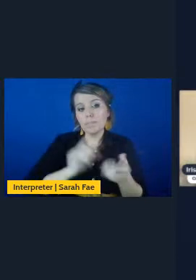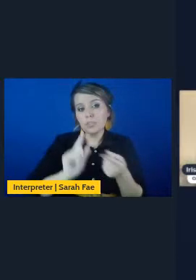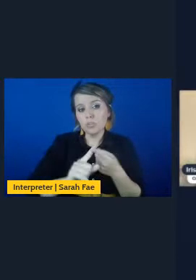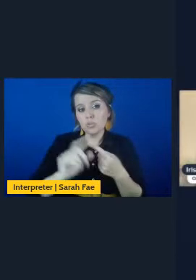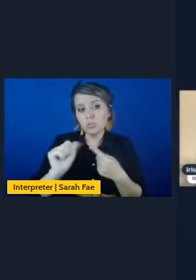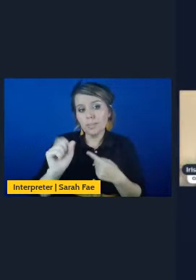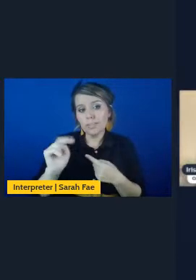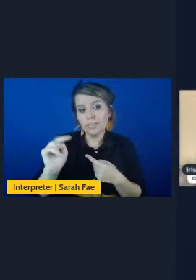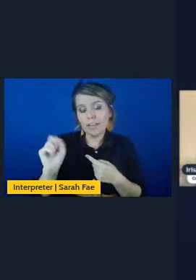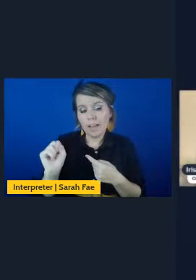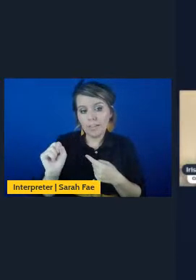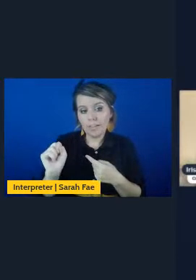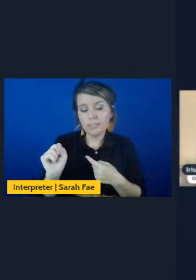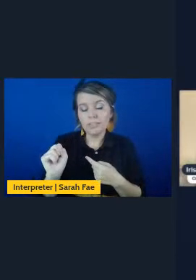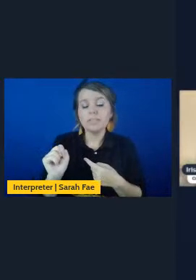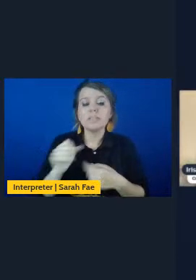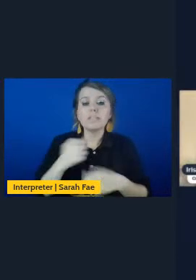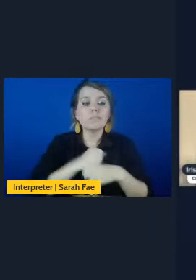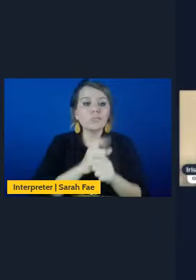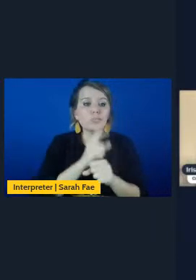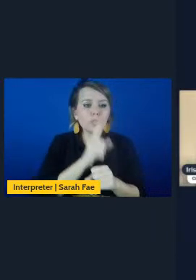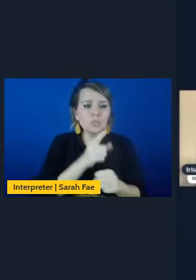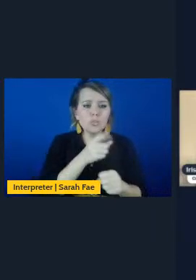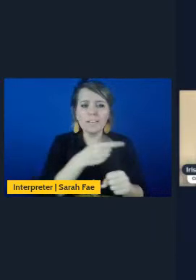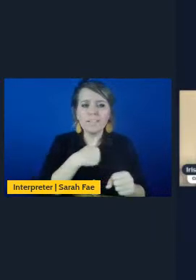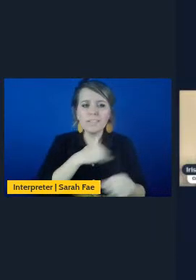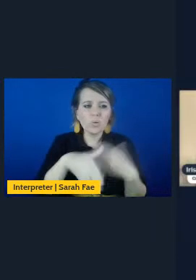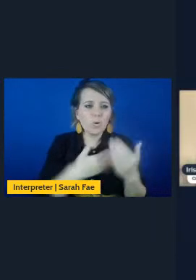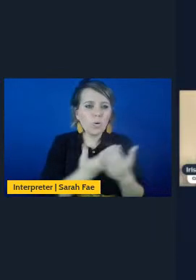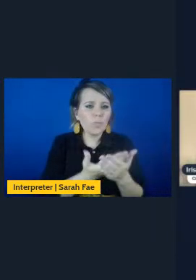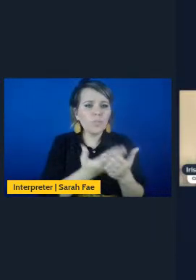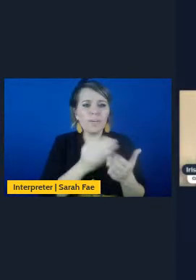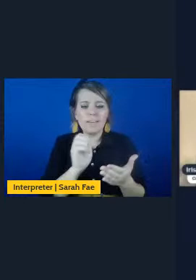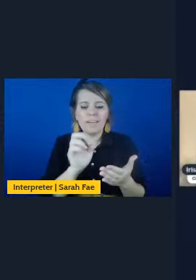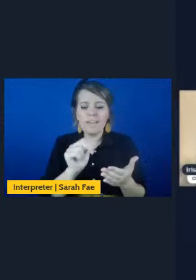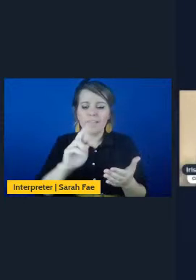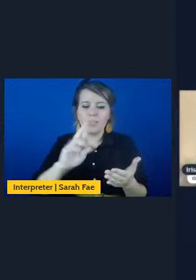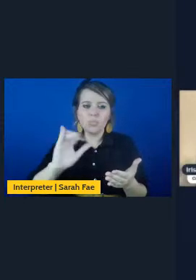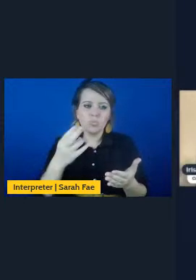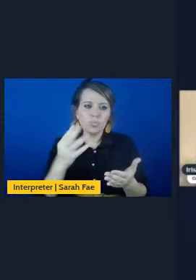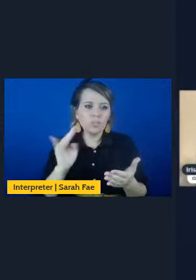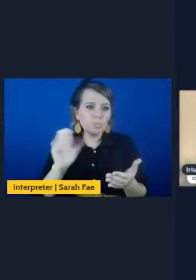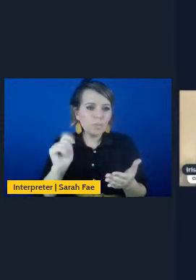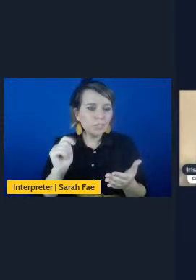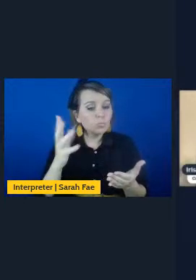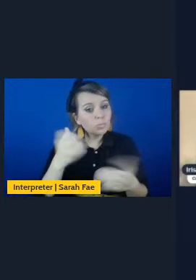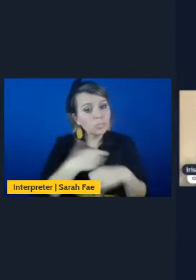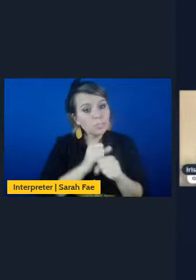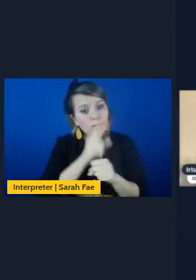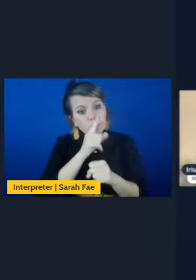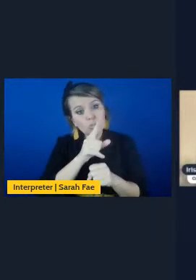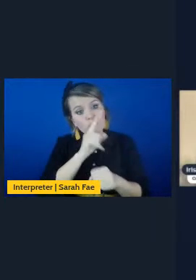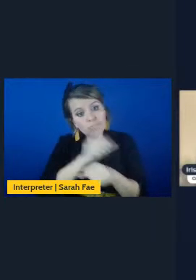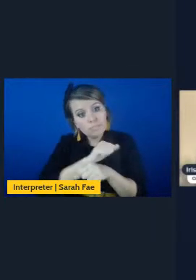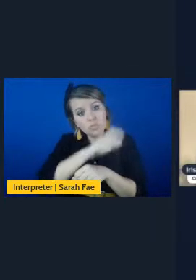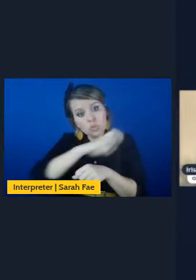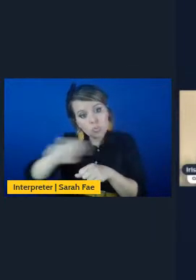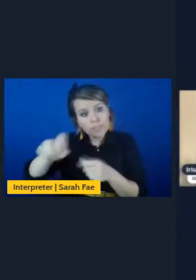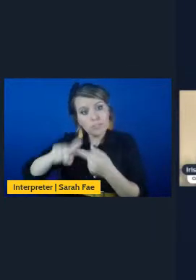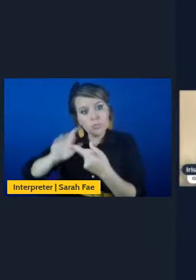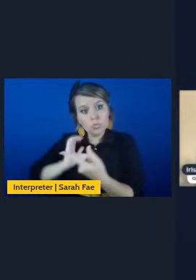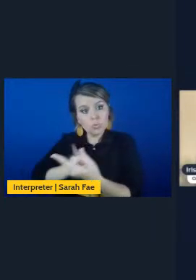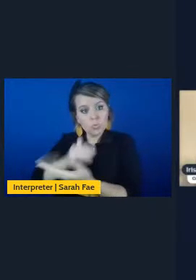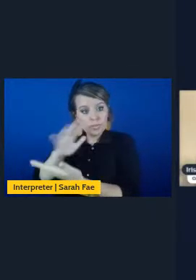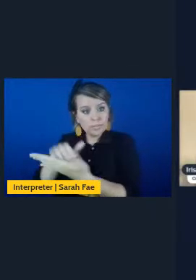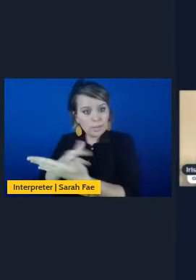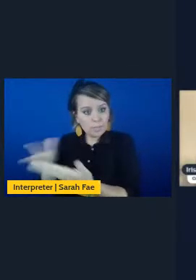with all the transformation and enrichment is actually persisted in our DynamoDB table. So we are going to start